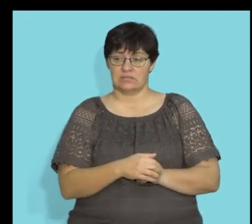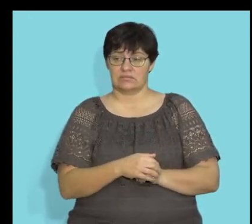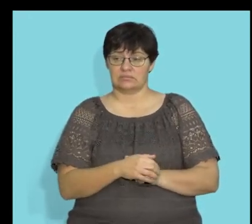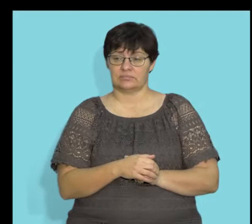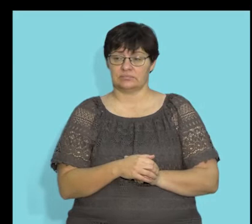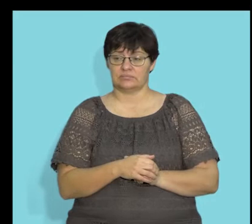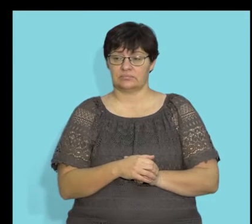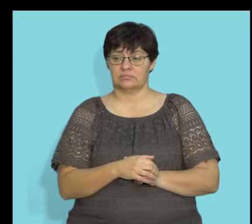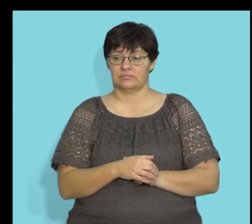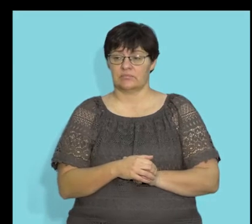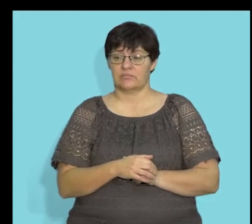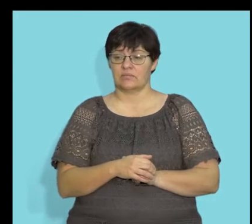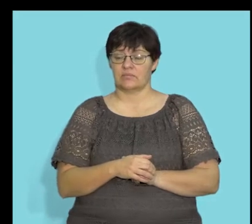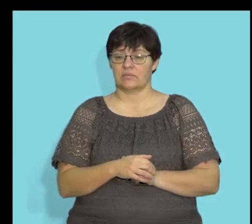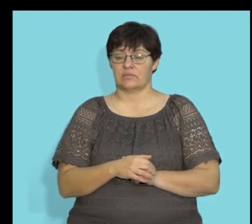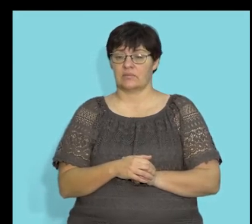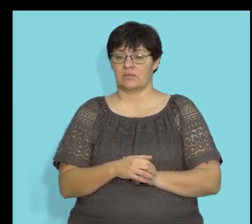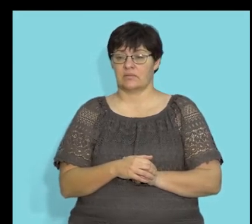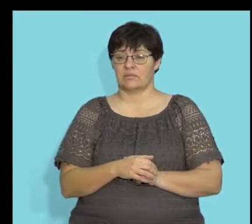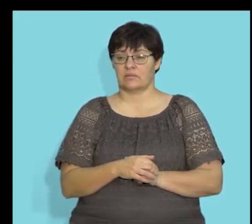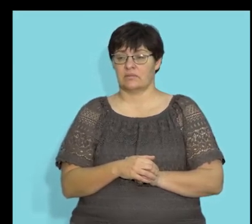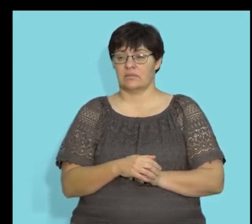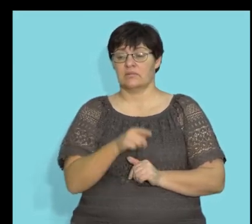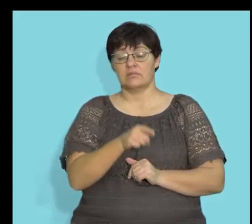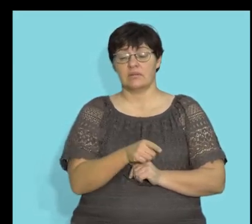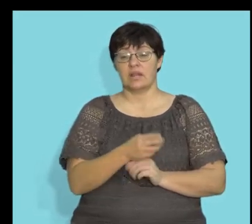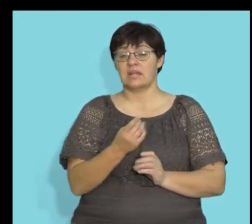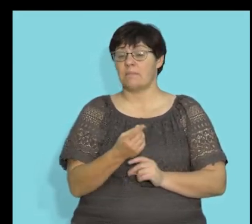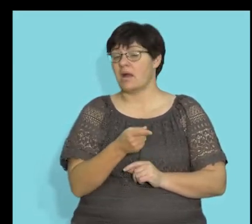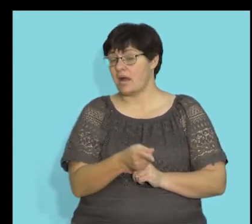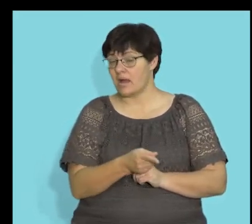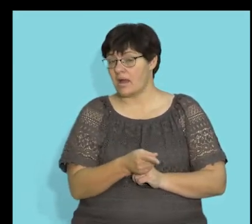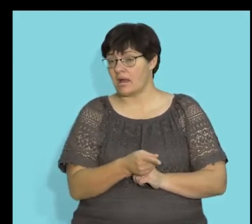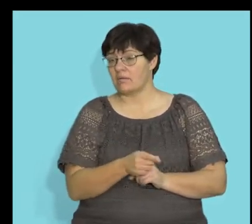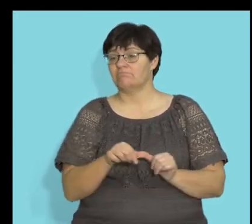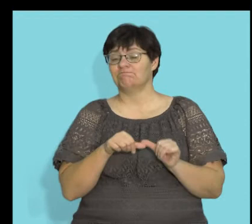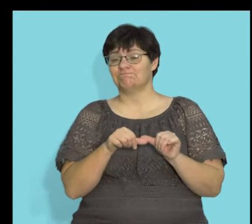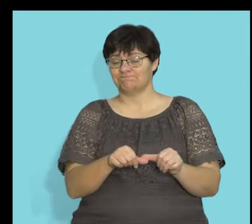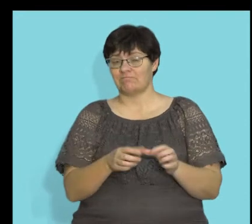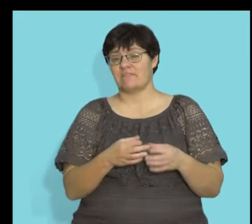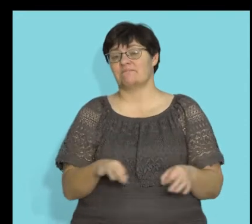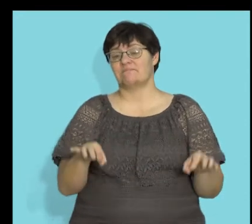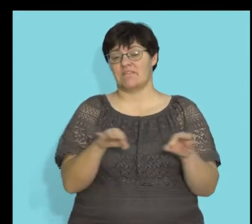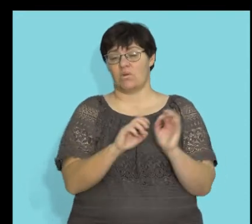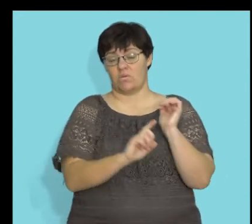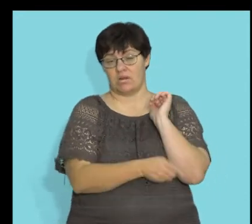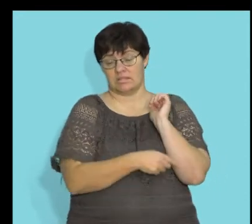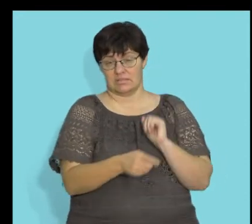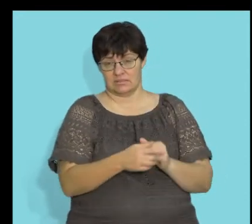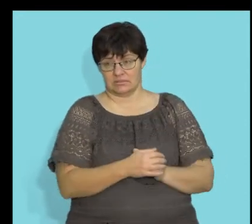the number that I start substituting in and the number that will help me get the value of the last